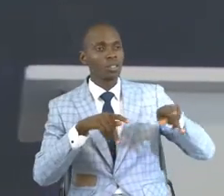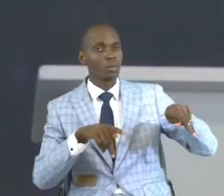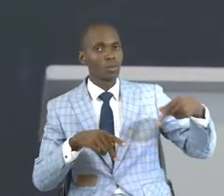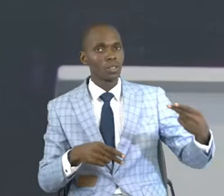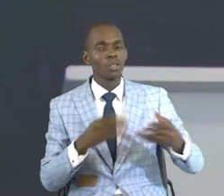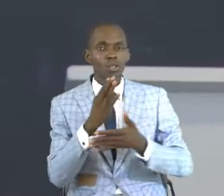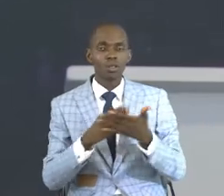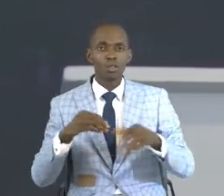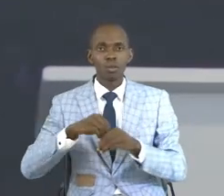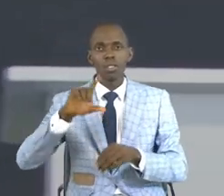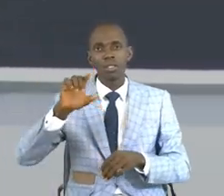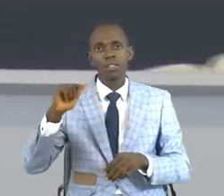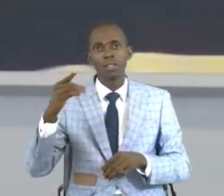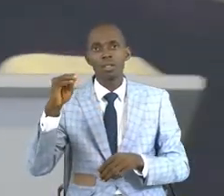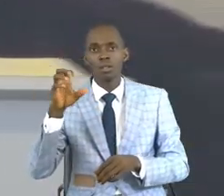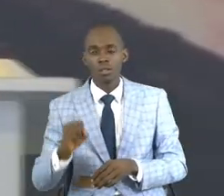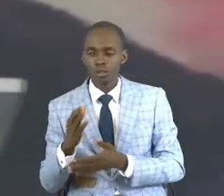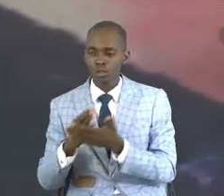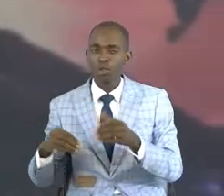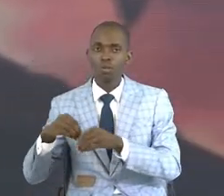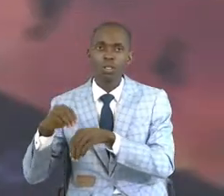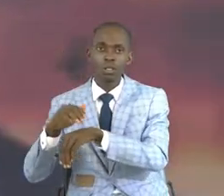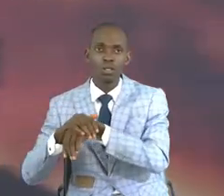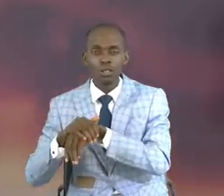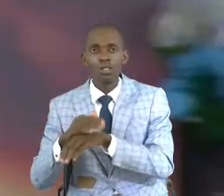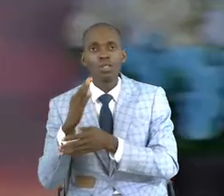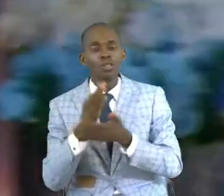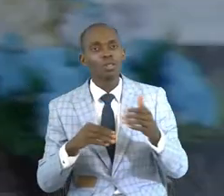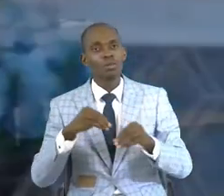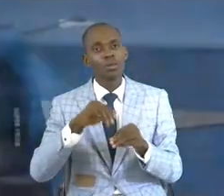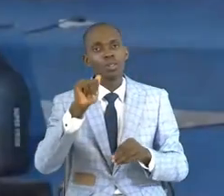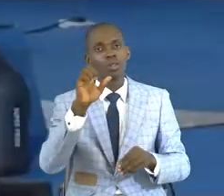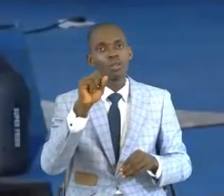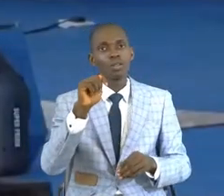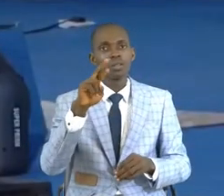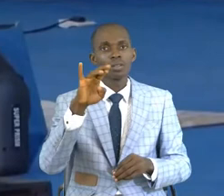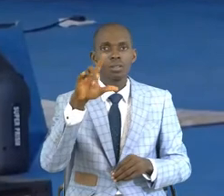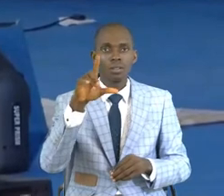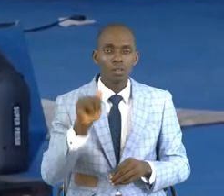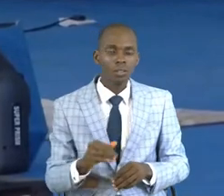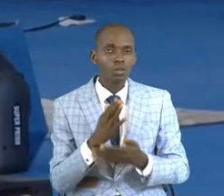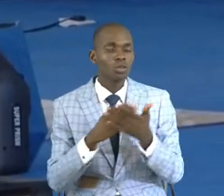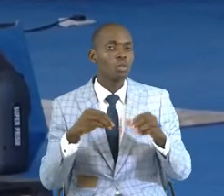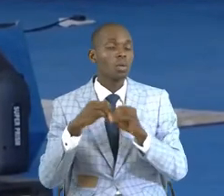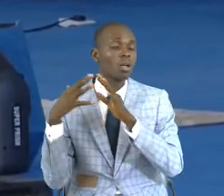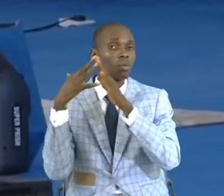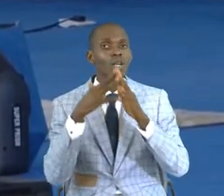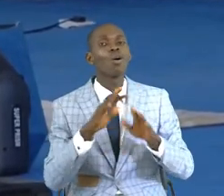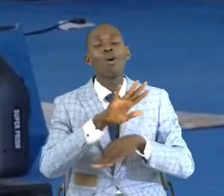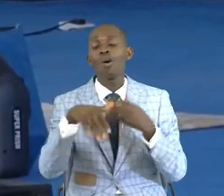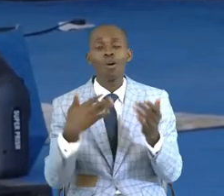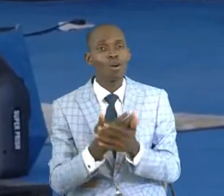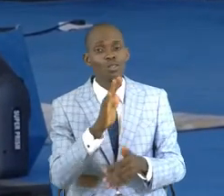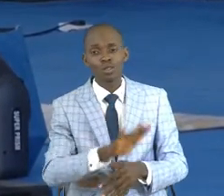Some of us in London. Some of us in Australia. Some of us in America. Children of God